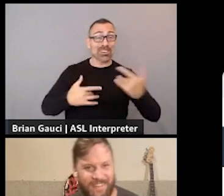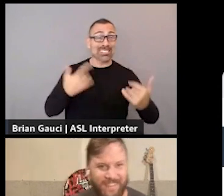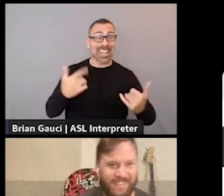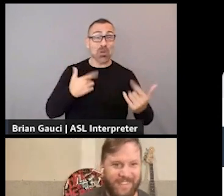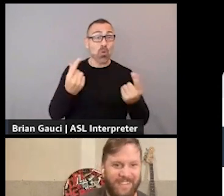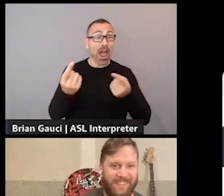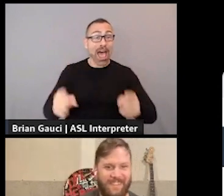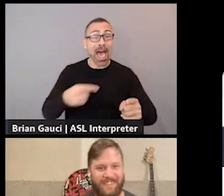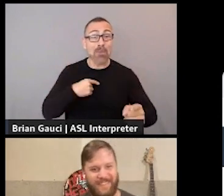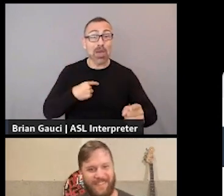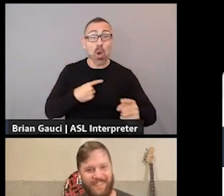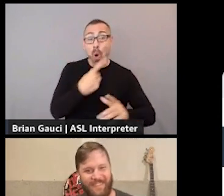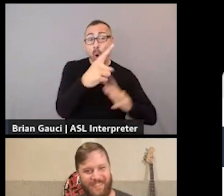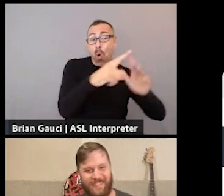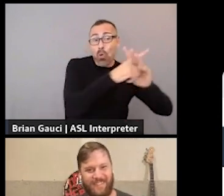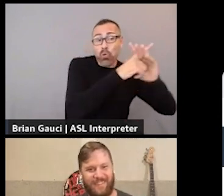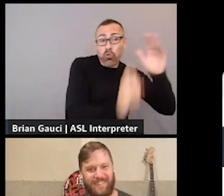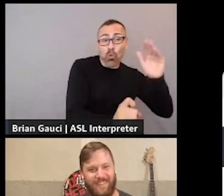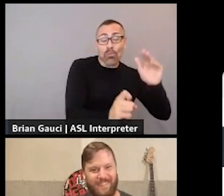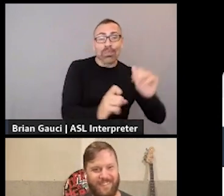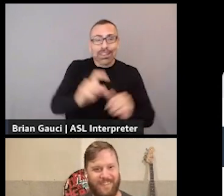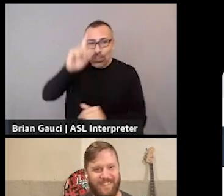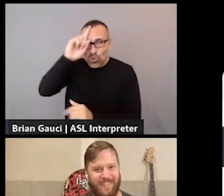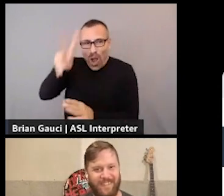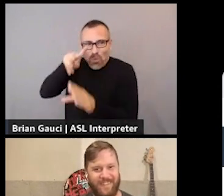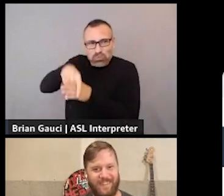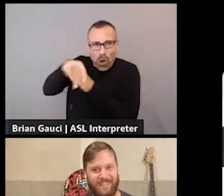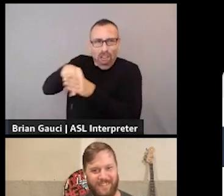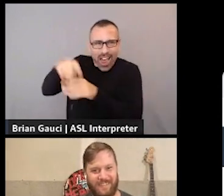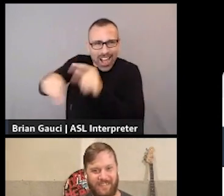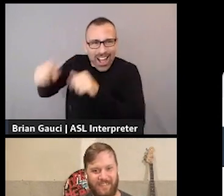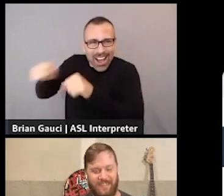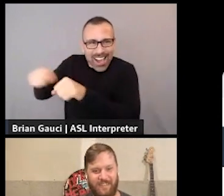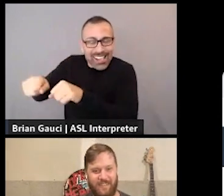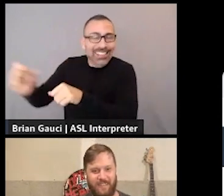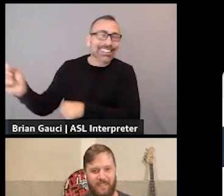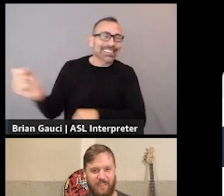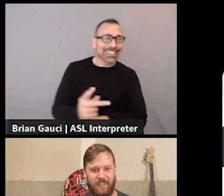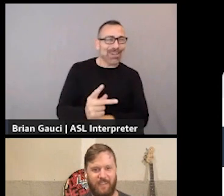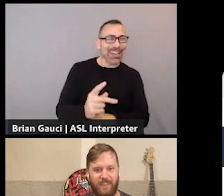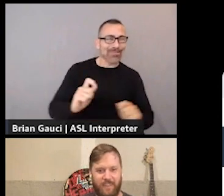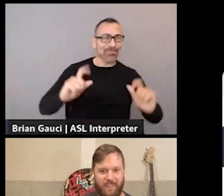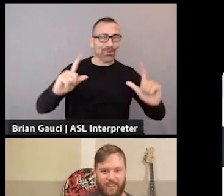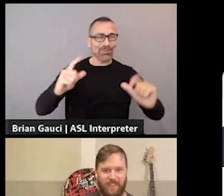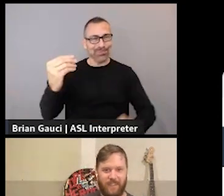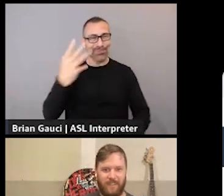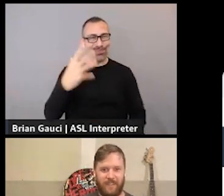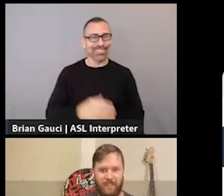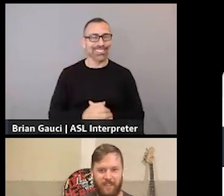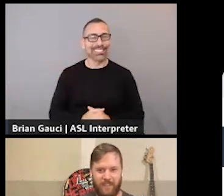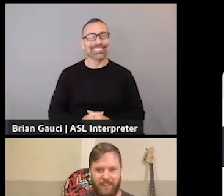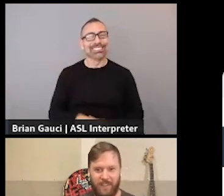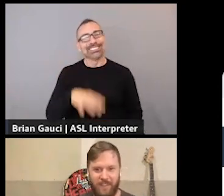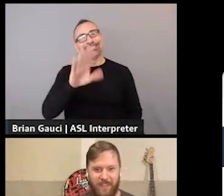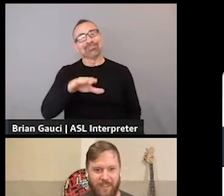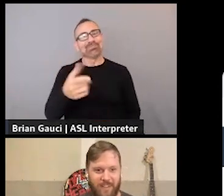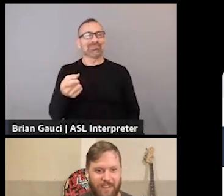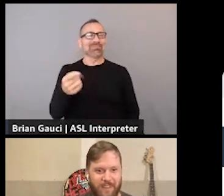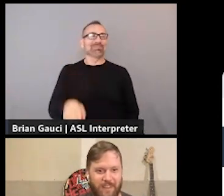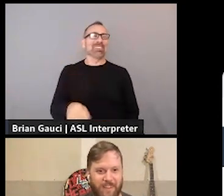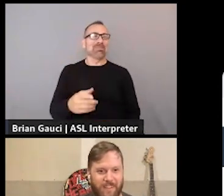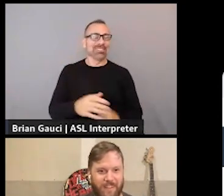one. I left. I came back. Happens to the best of us, you know? Well, we had that effect. Yeah, unicorn shops. He was going to